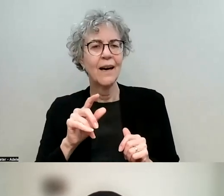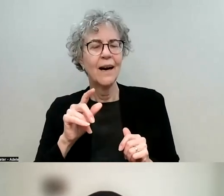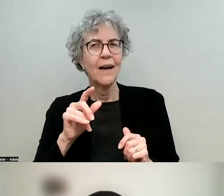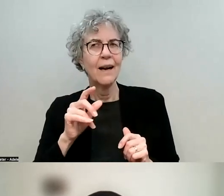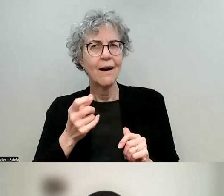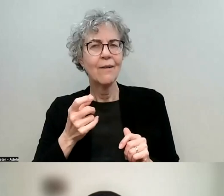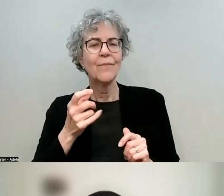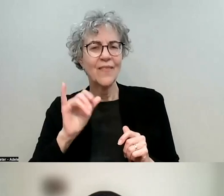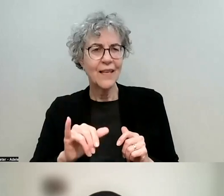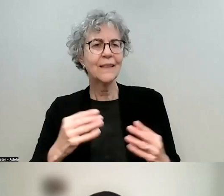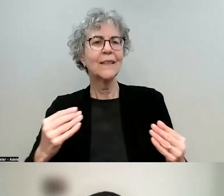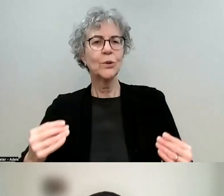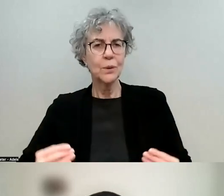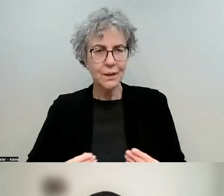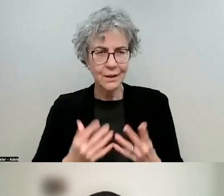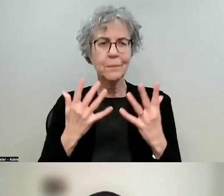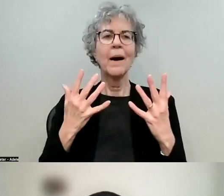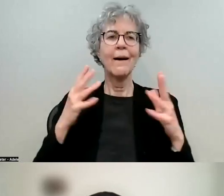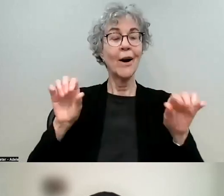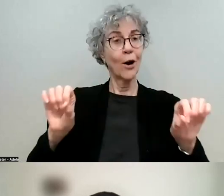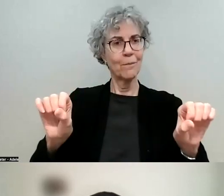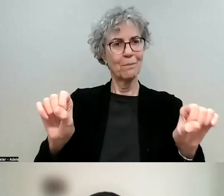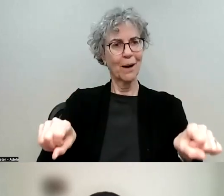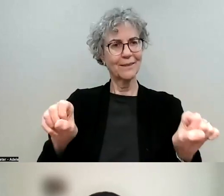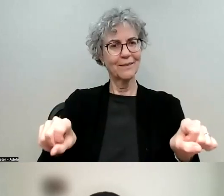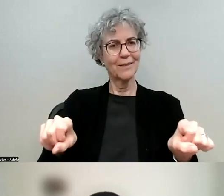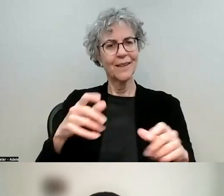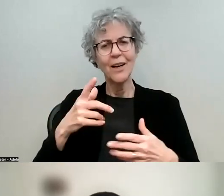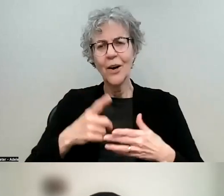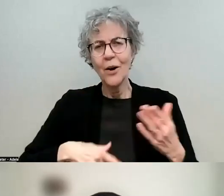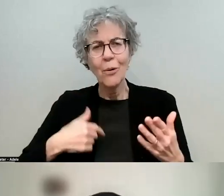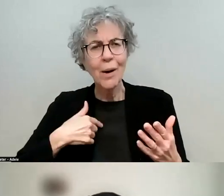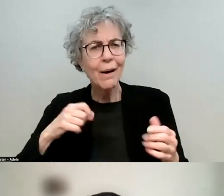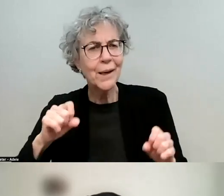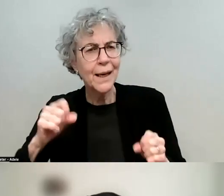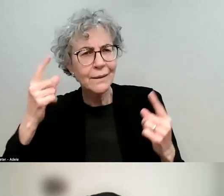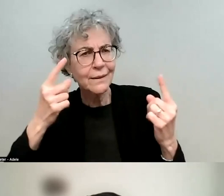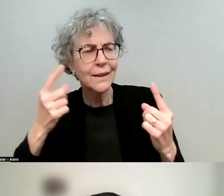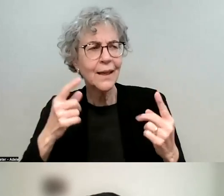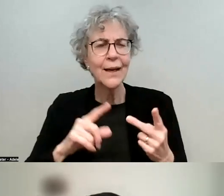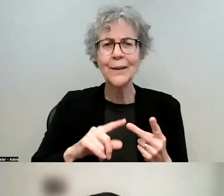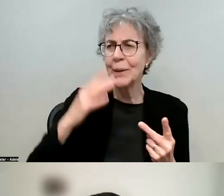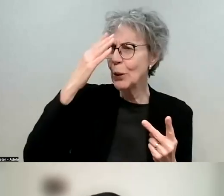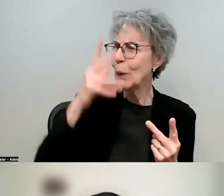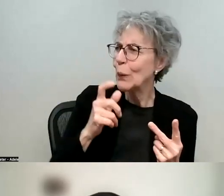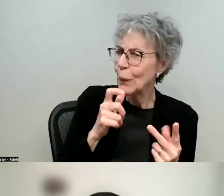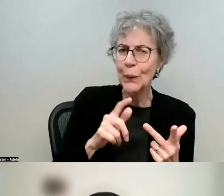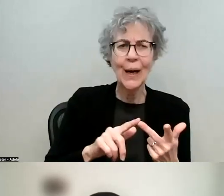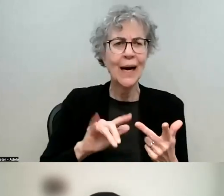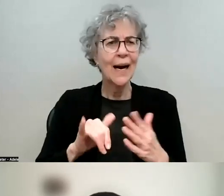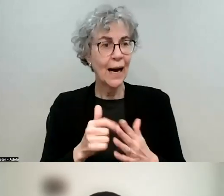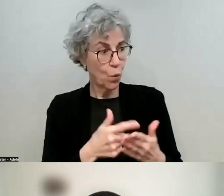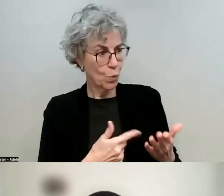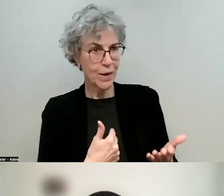inspiring possibilities, right? It's what might we consider? Who do we know? How do we leverage? How do we connect?